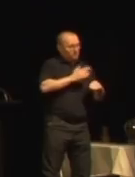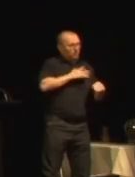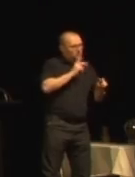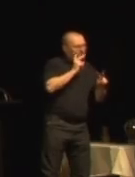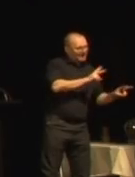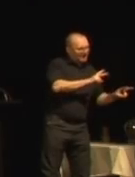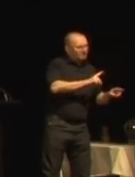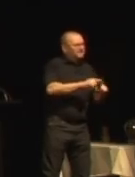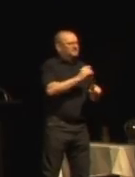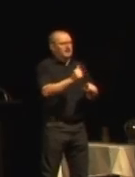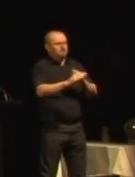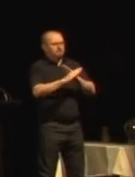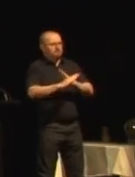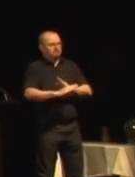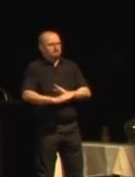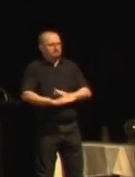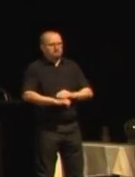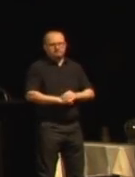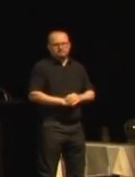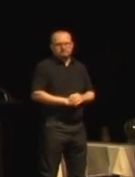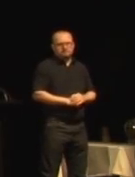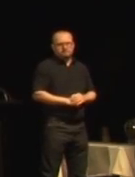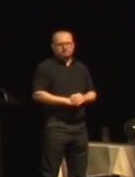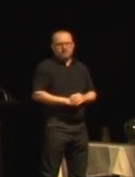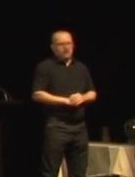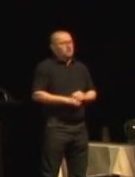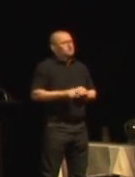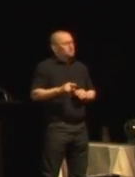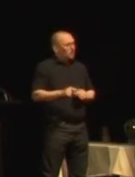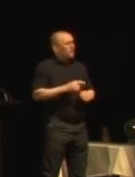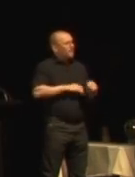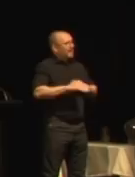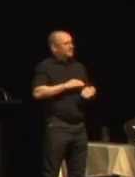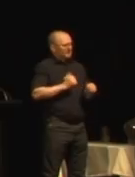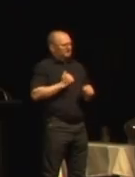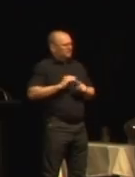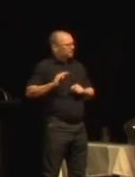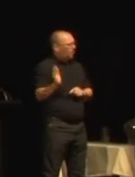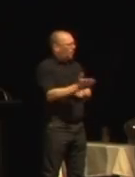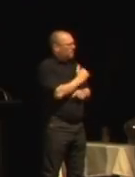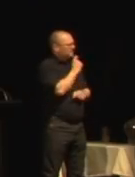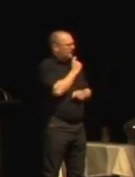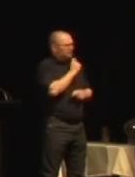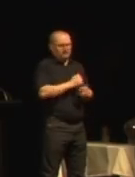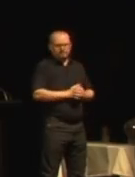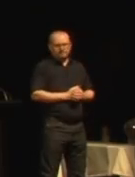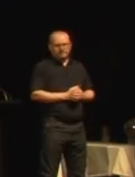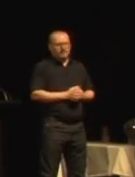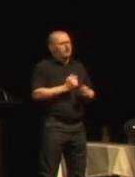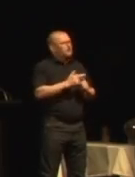unacceptable. So the following behaviors are expected of all Mozillians. Be